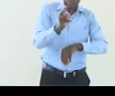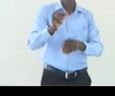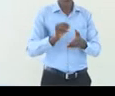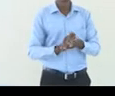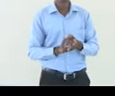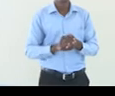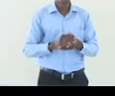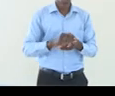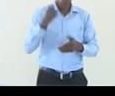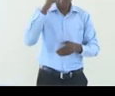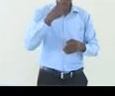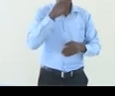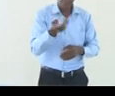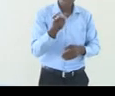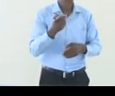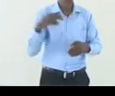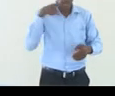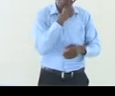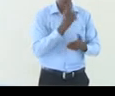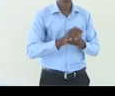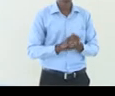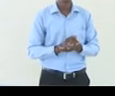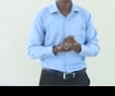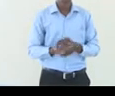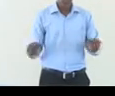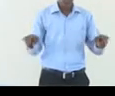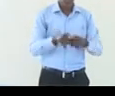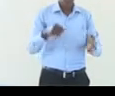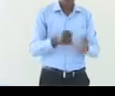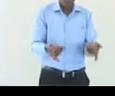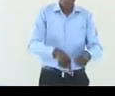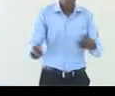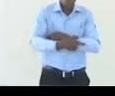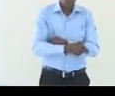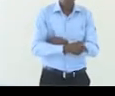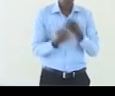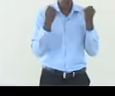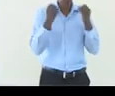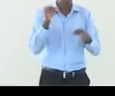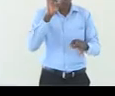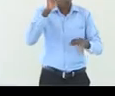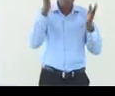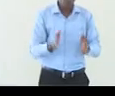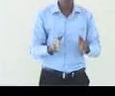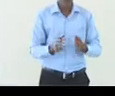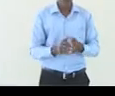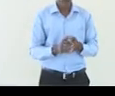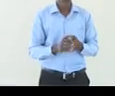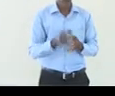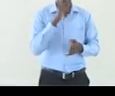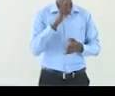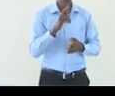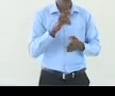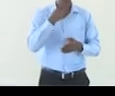of appealing to popular sentiments, just as it is happening today, right? A lot of prophets and preachers and pastors are appealing